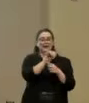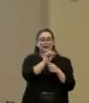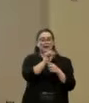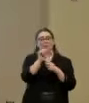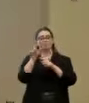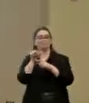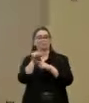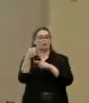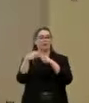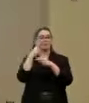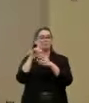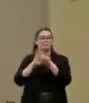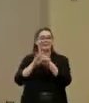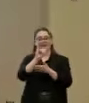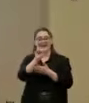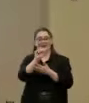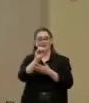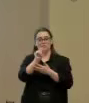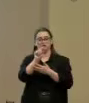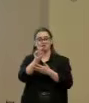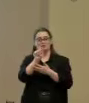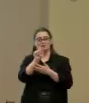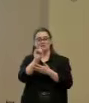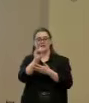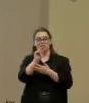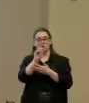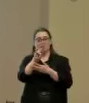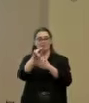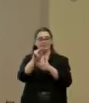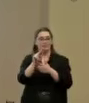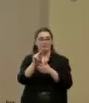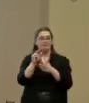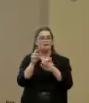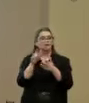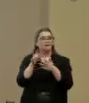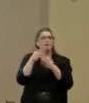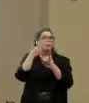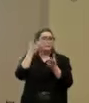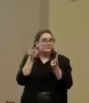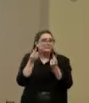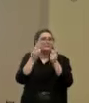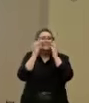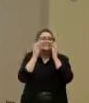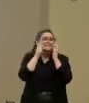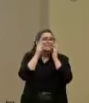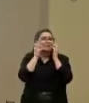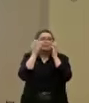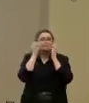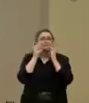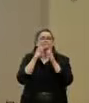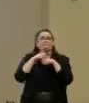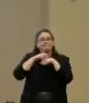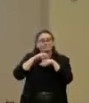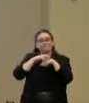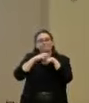isotretinoin, but it can be used in its way to sort of exfoliate the skin, and the dryness that it causes can sort of